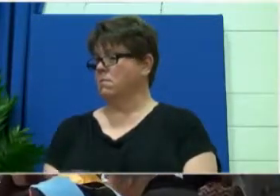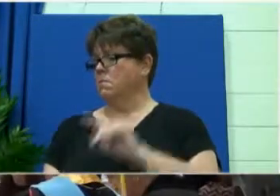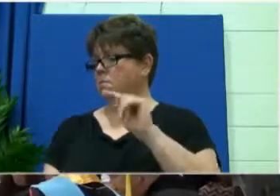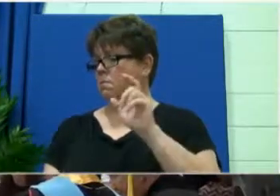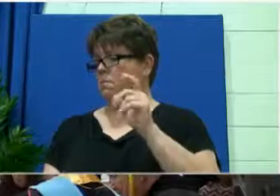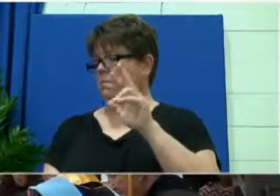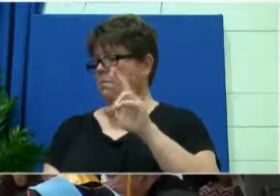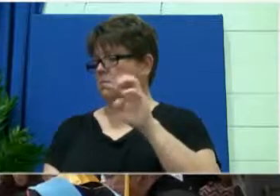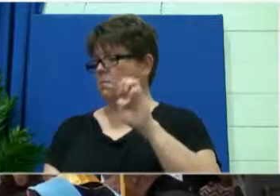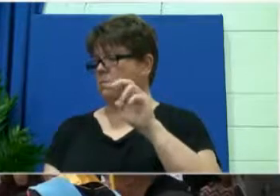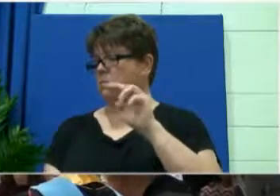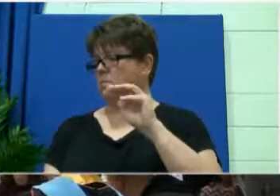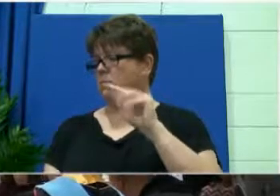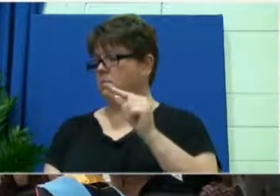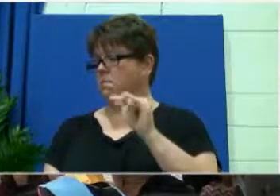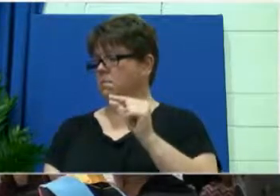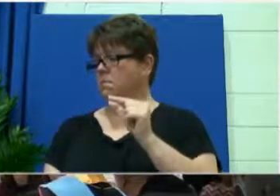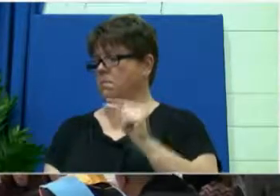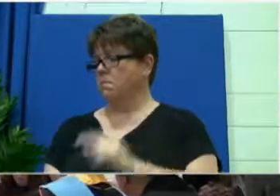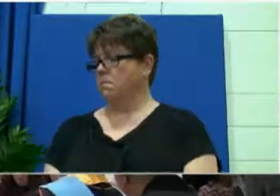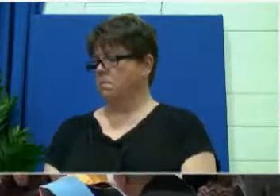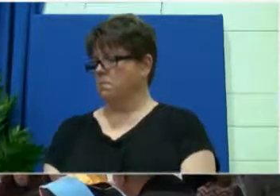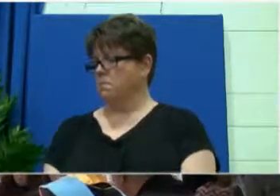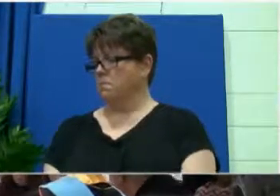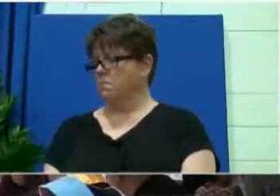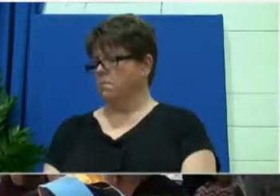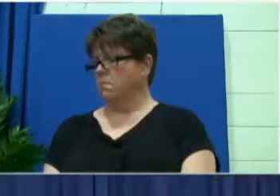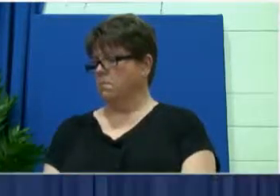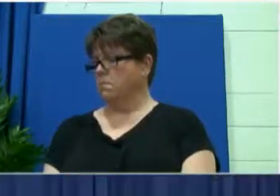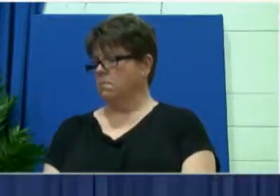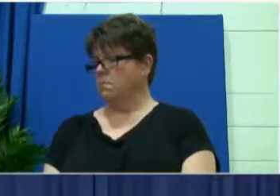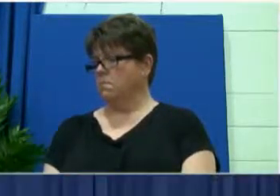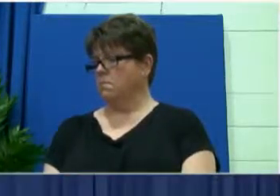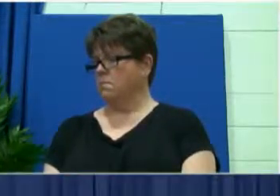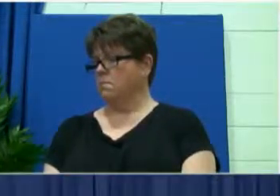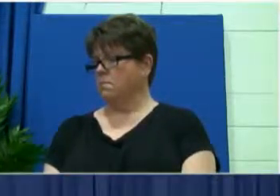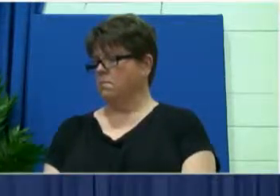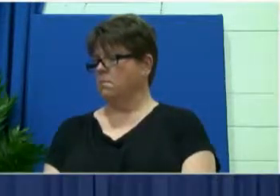Taylor Lynn Emig, Associate in Applied Science, Radiologic Technology.